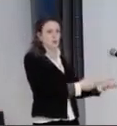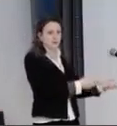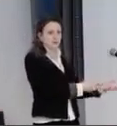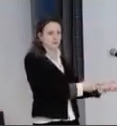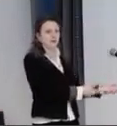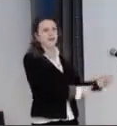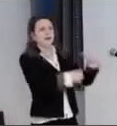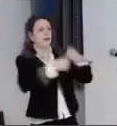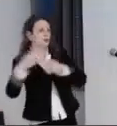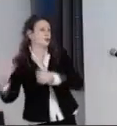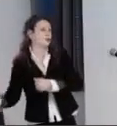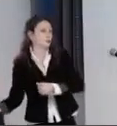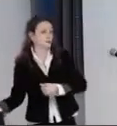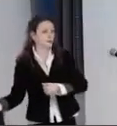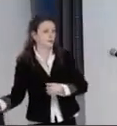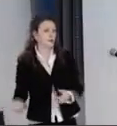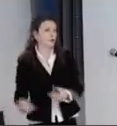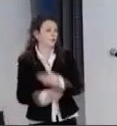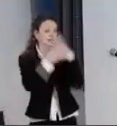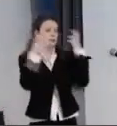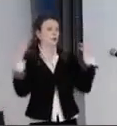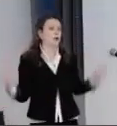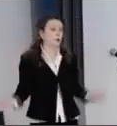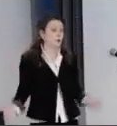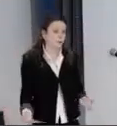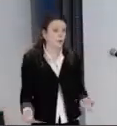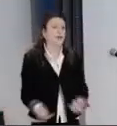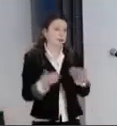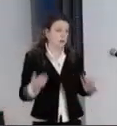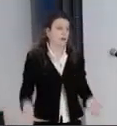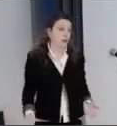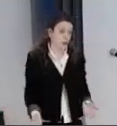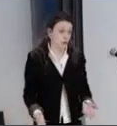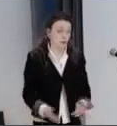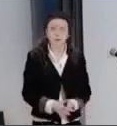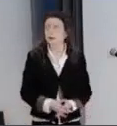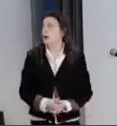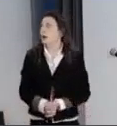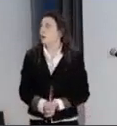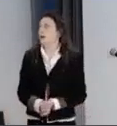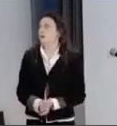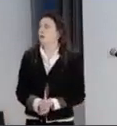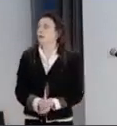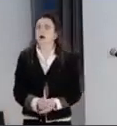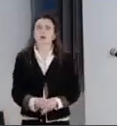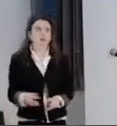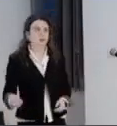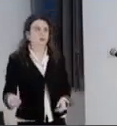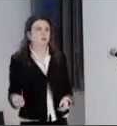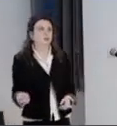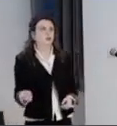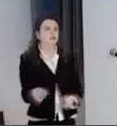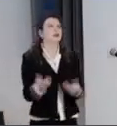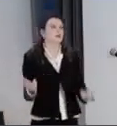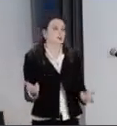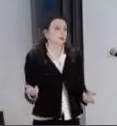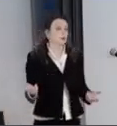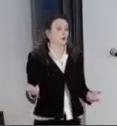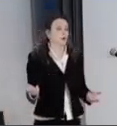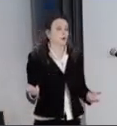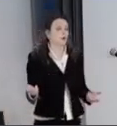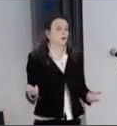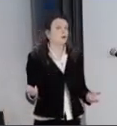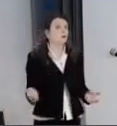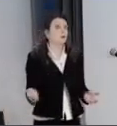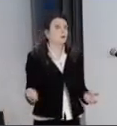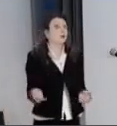reproducing a rose scent in a way that's completely artificial is an incredible design achievement. And, but there are scents such as leather,